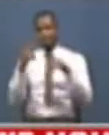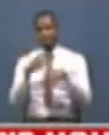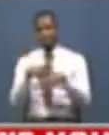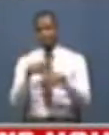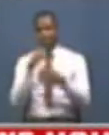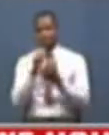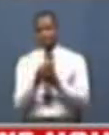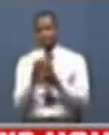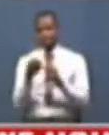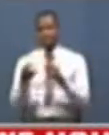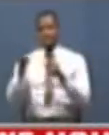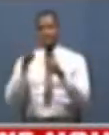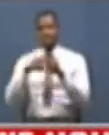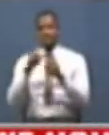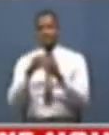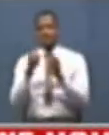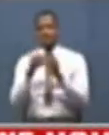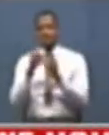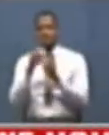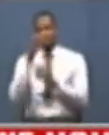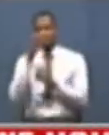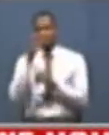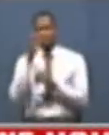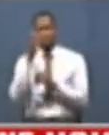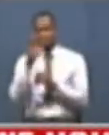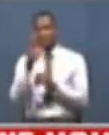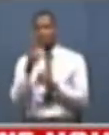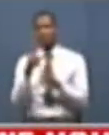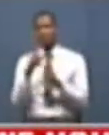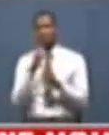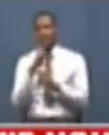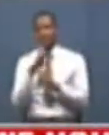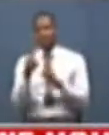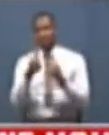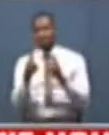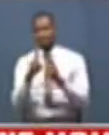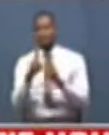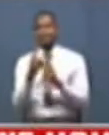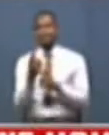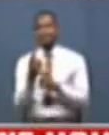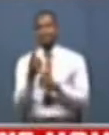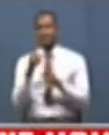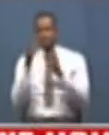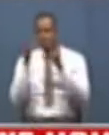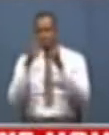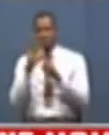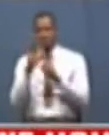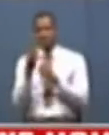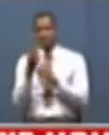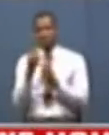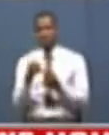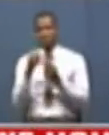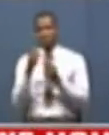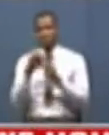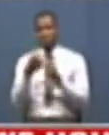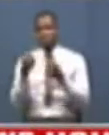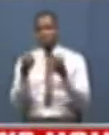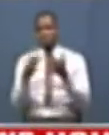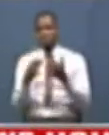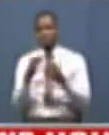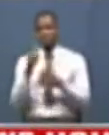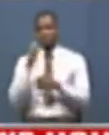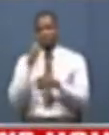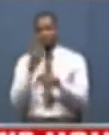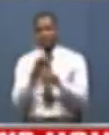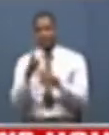the increase in fatalities on our roads due to some negative human factors, particularly from drivers. The